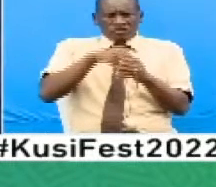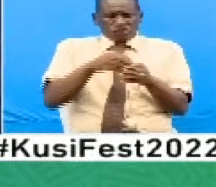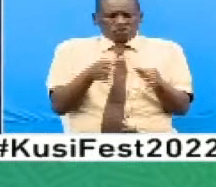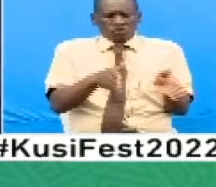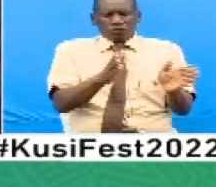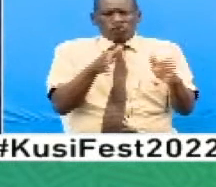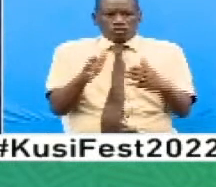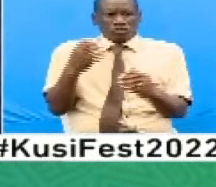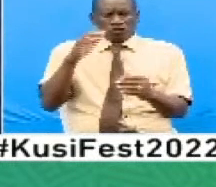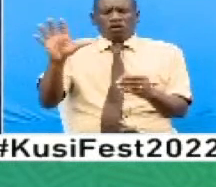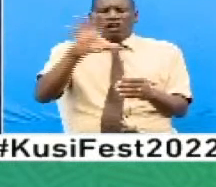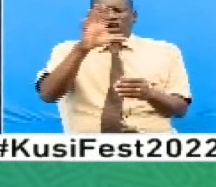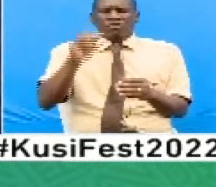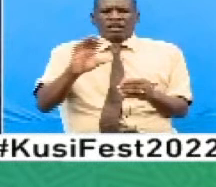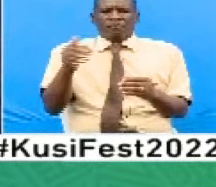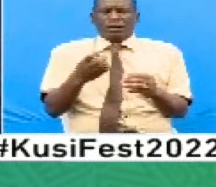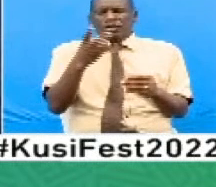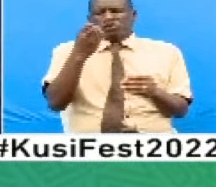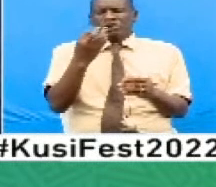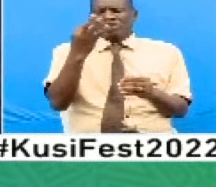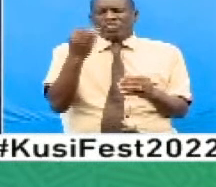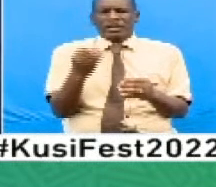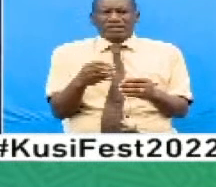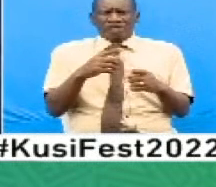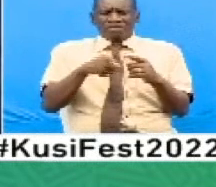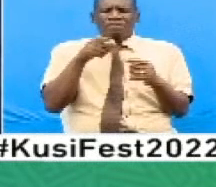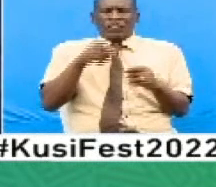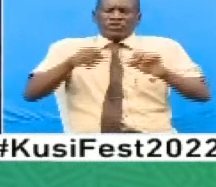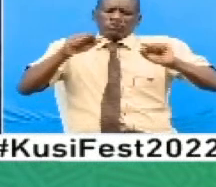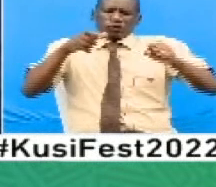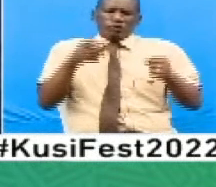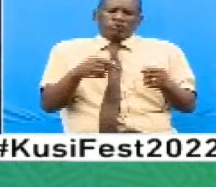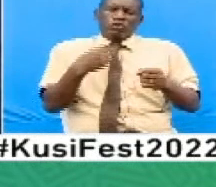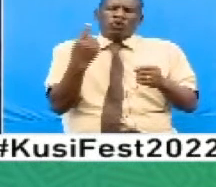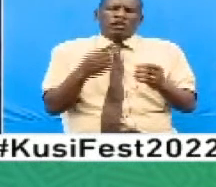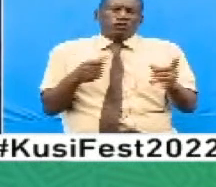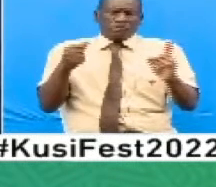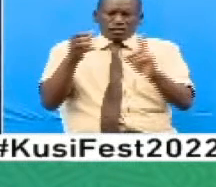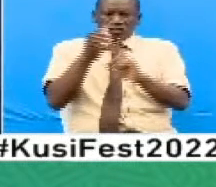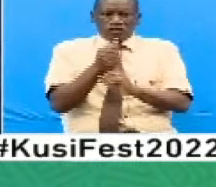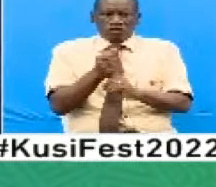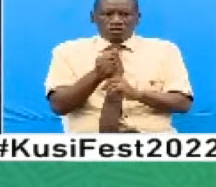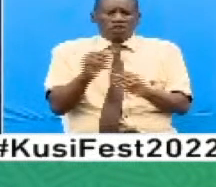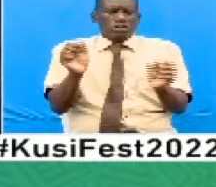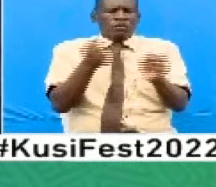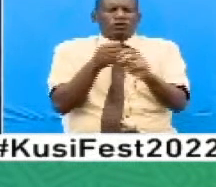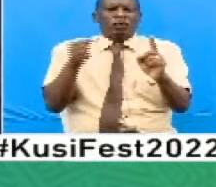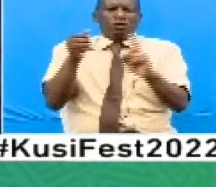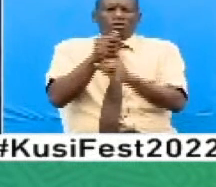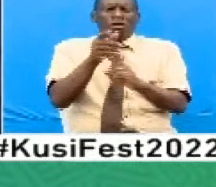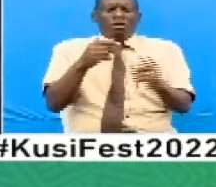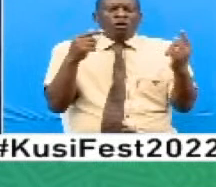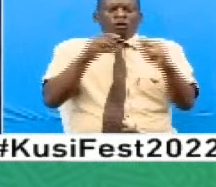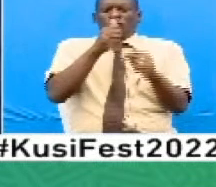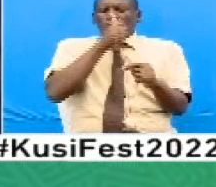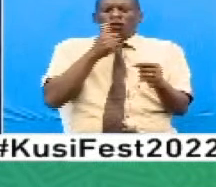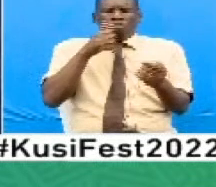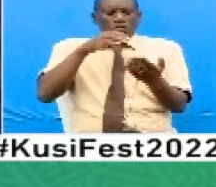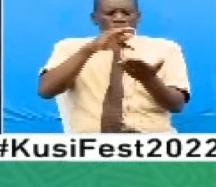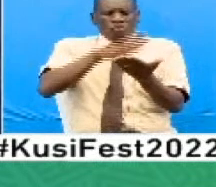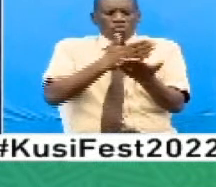opportunity for Africa by 2030. But this potential will only be realized, will not be realized unless the private sector is